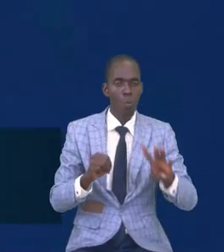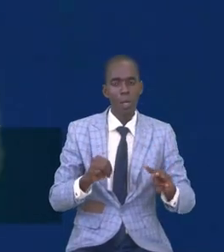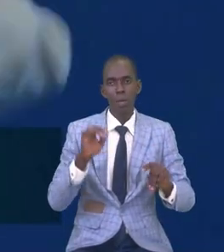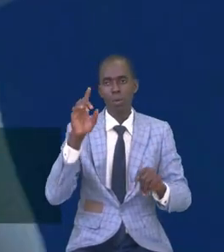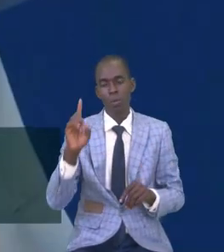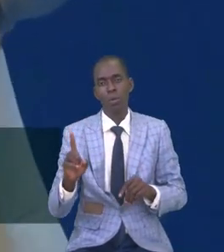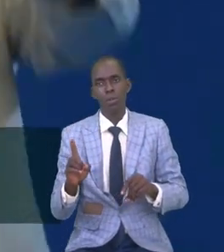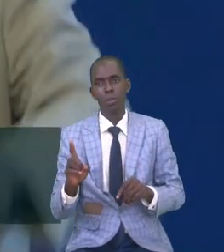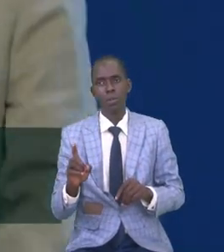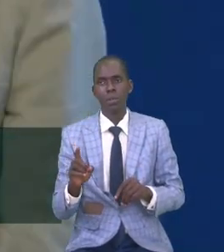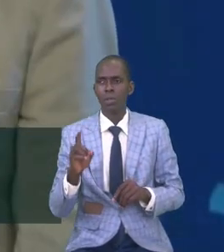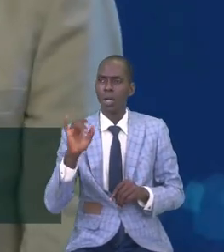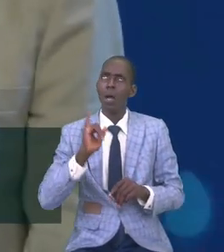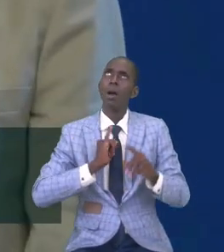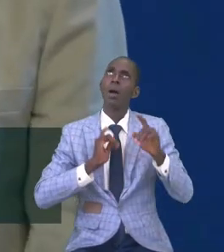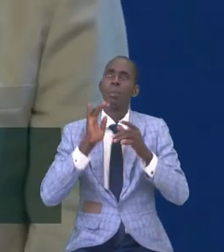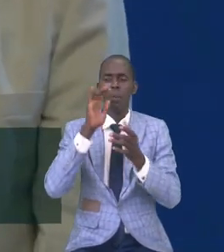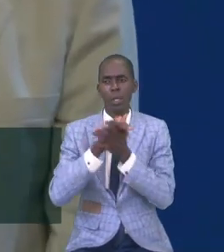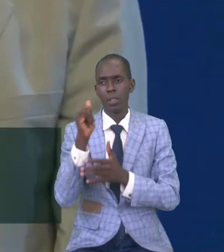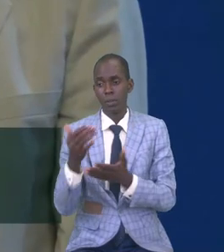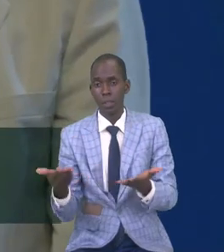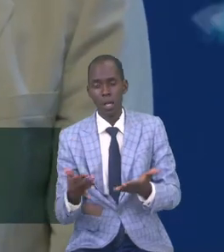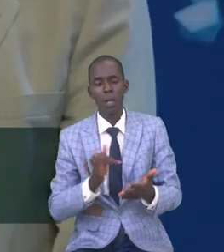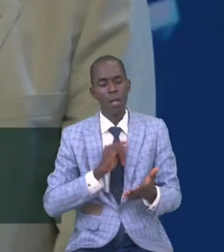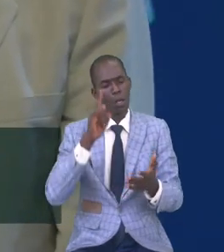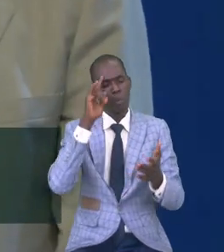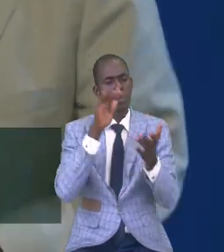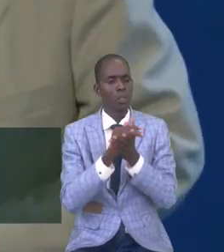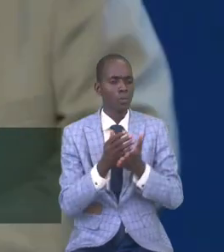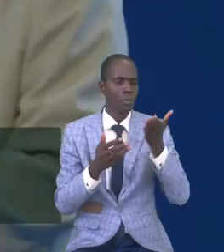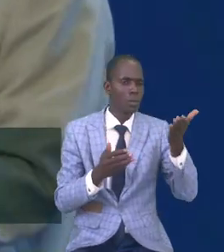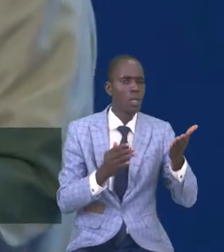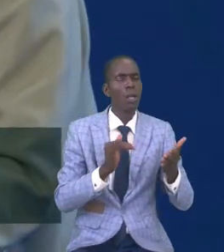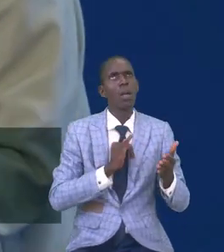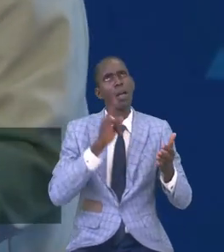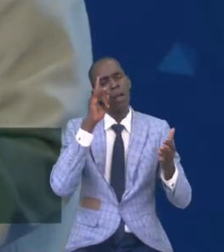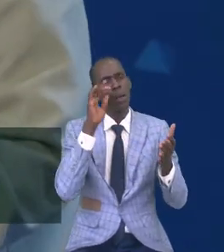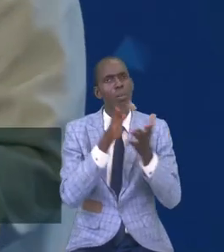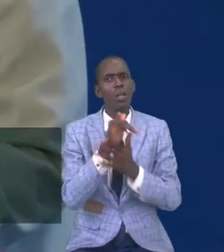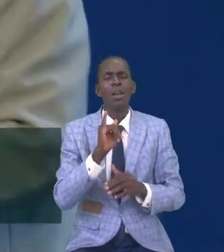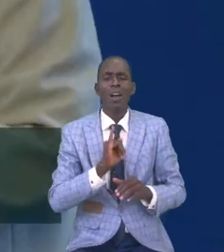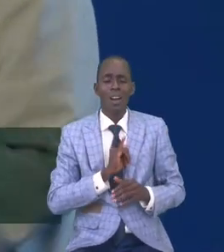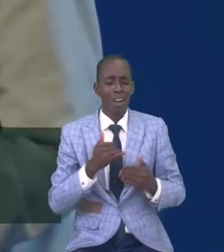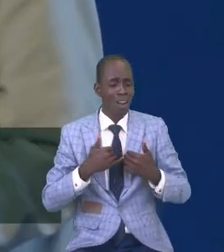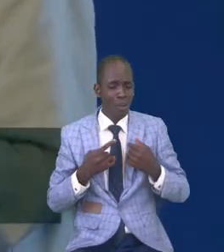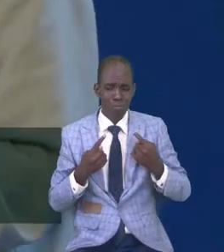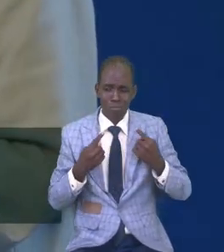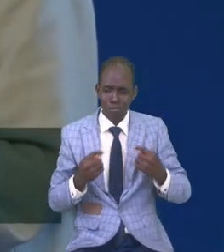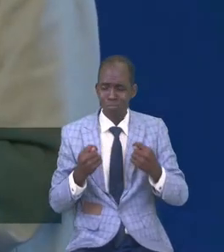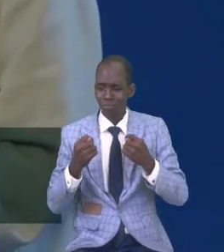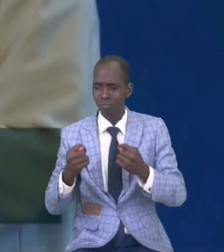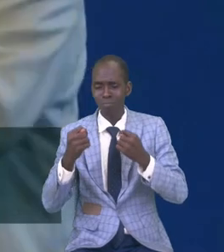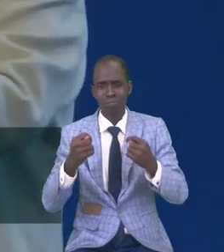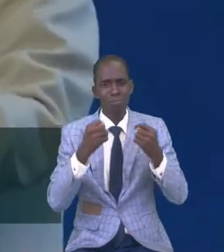believe. Over there, I believe. Over there, I believe. I've tried all I could before this